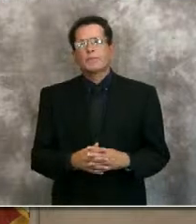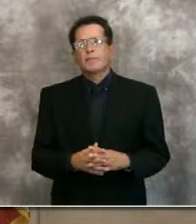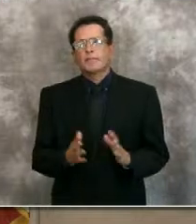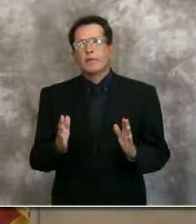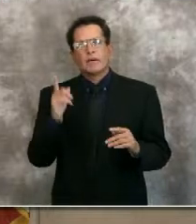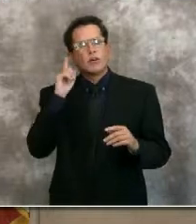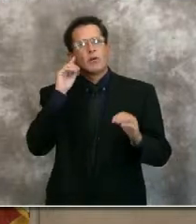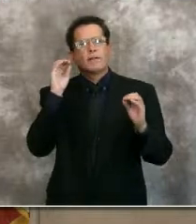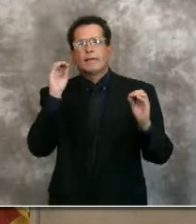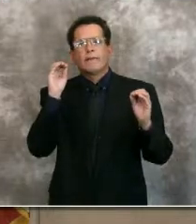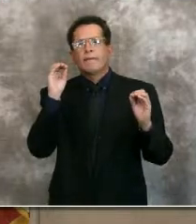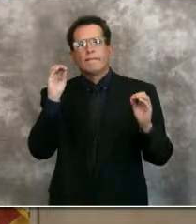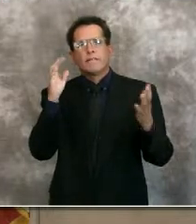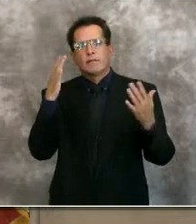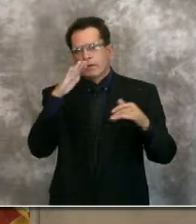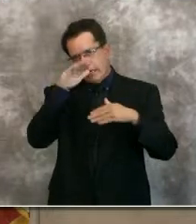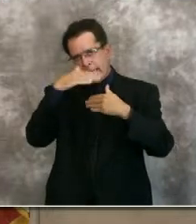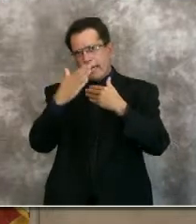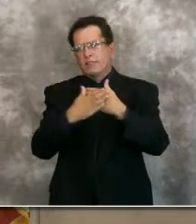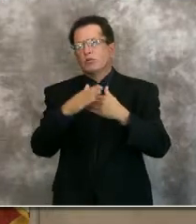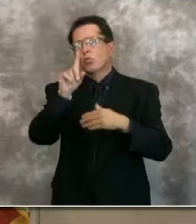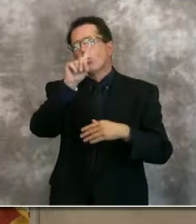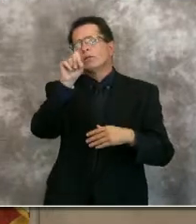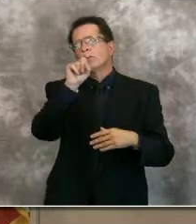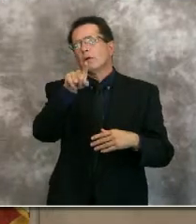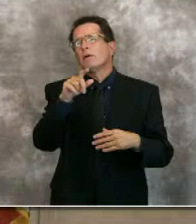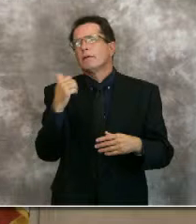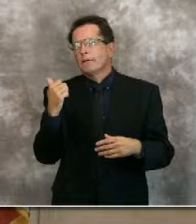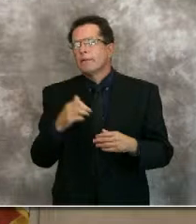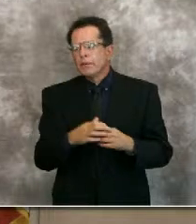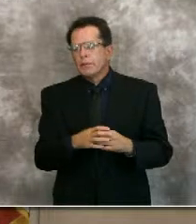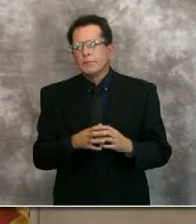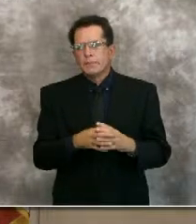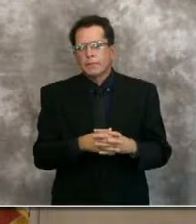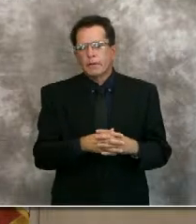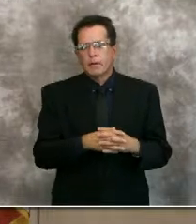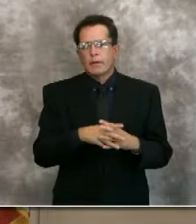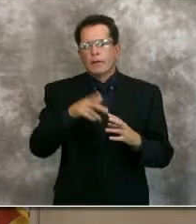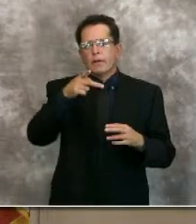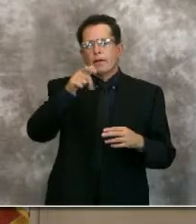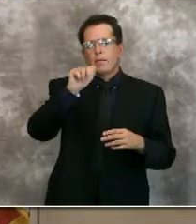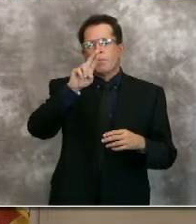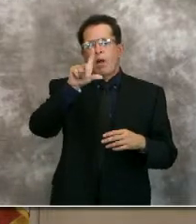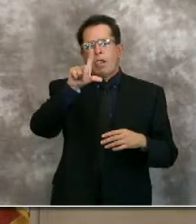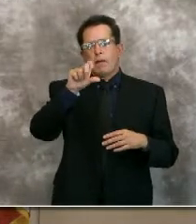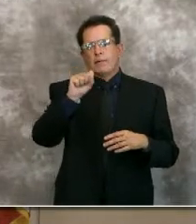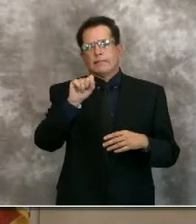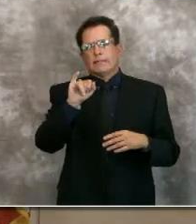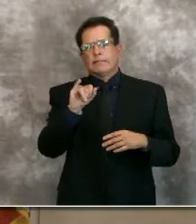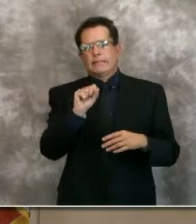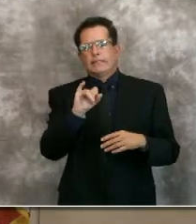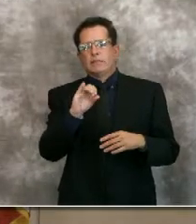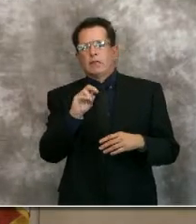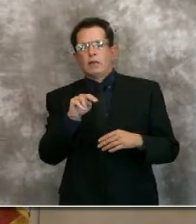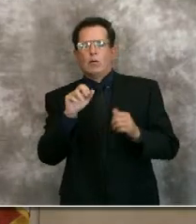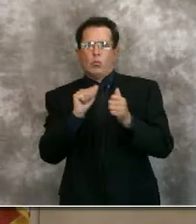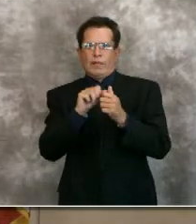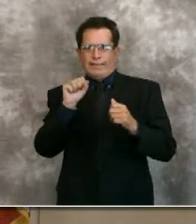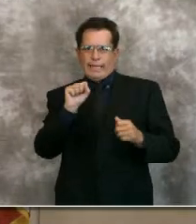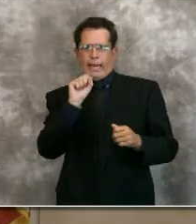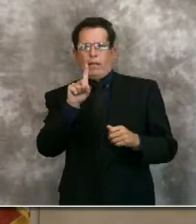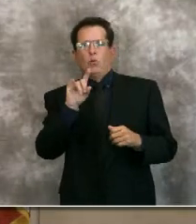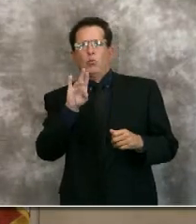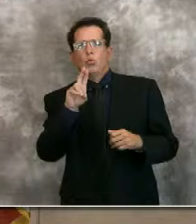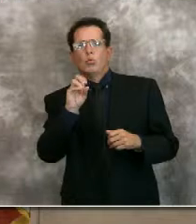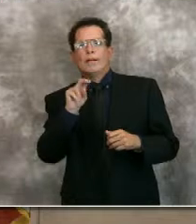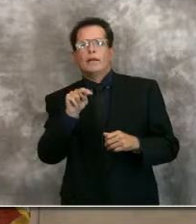Okay, we'll go to the next one. Okay, we'll go to the next question. Paul Sisson with the San Diego Union Tribune, please go